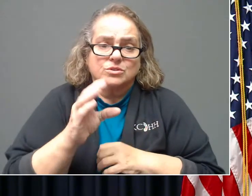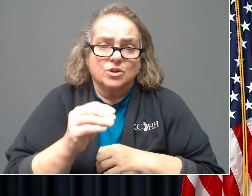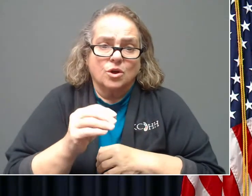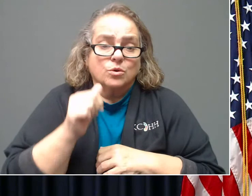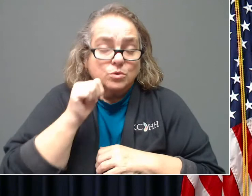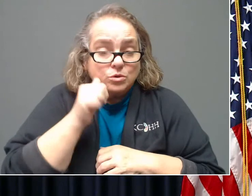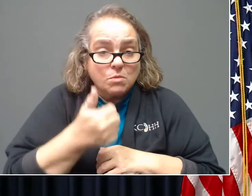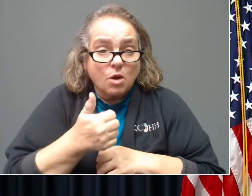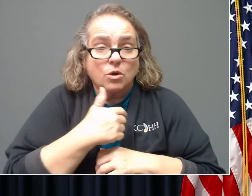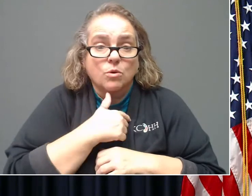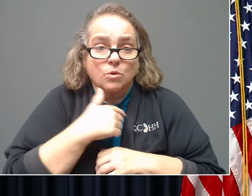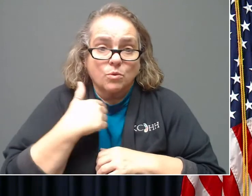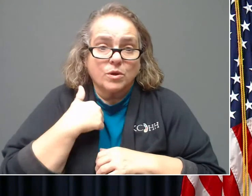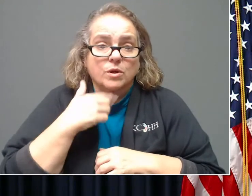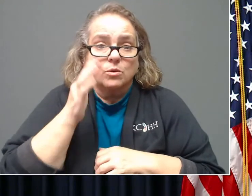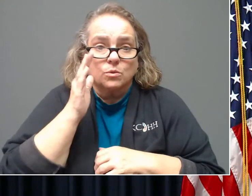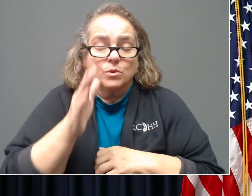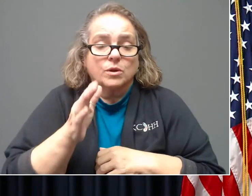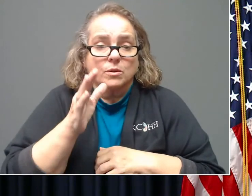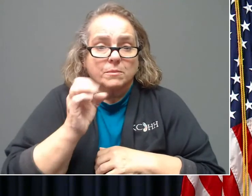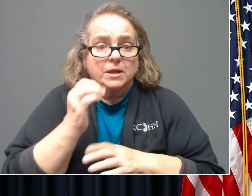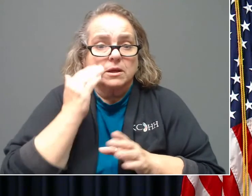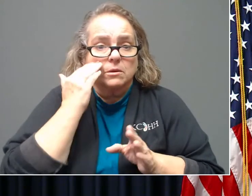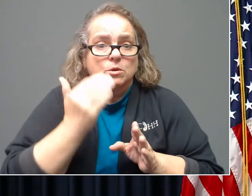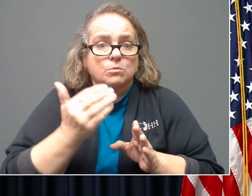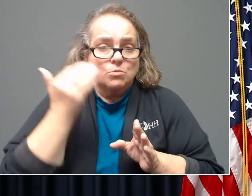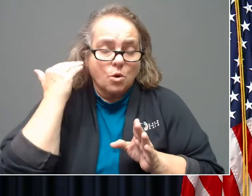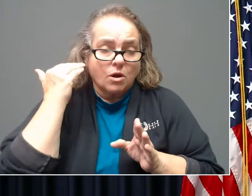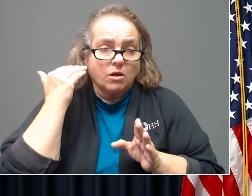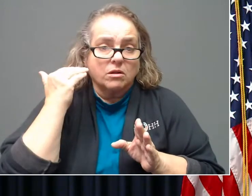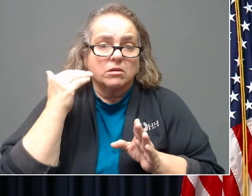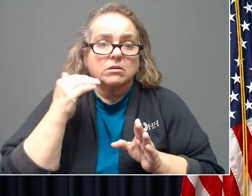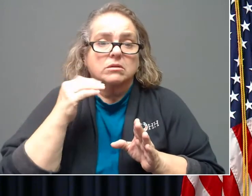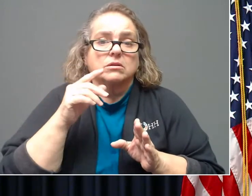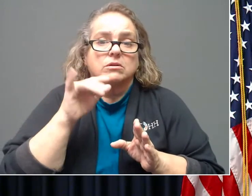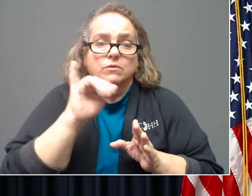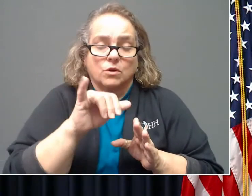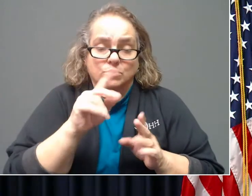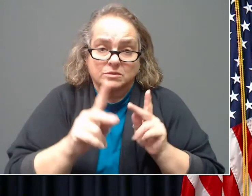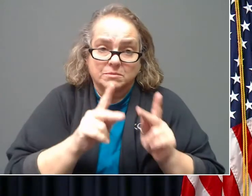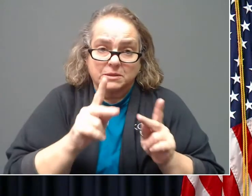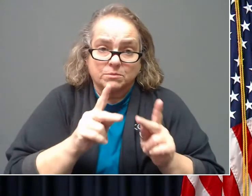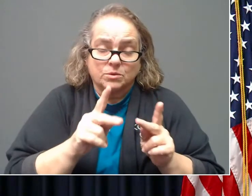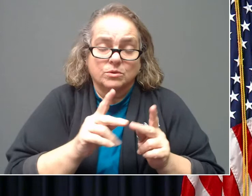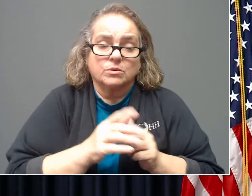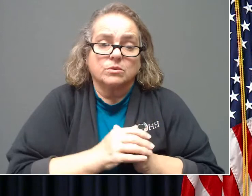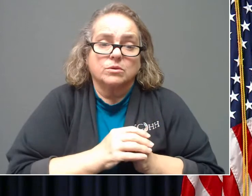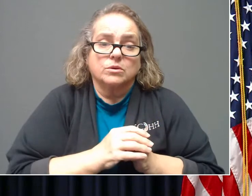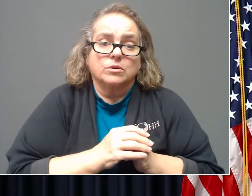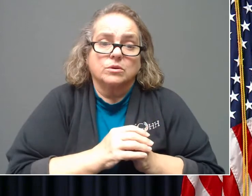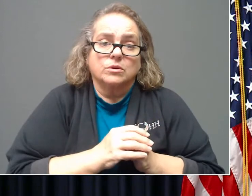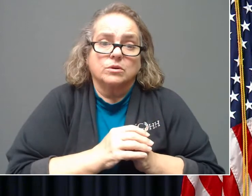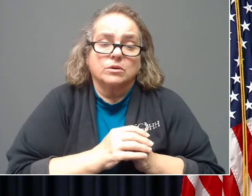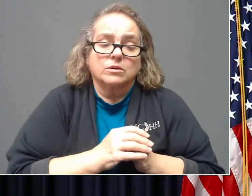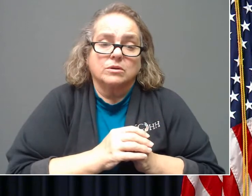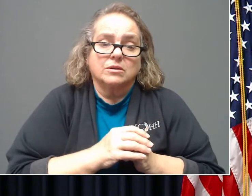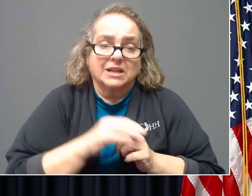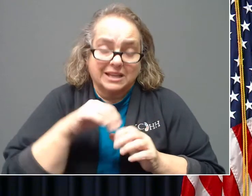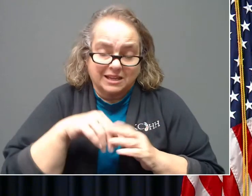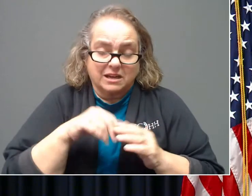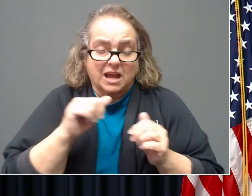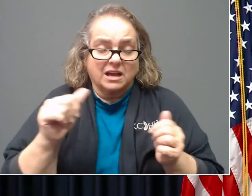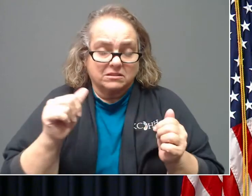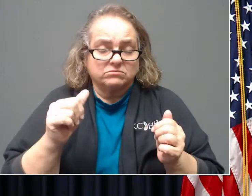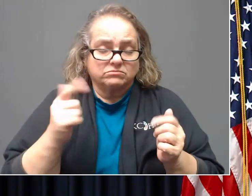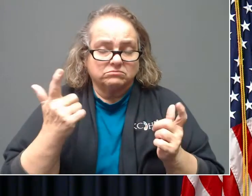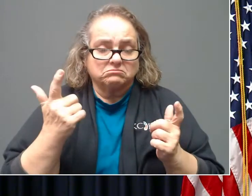we're going to be memorializing those individuals in a ceremony